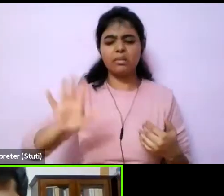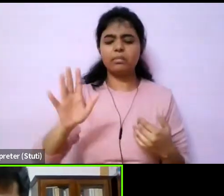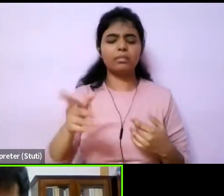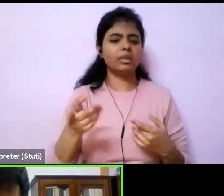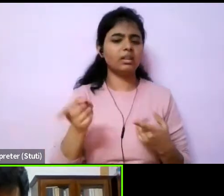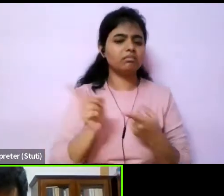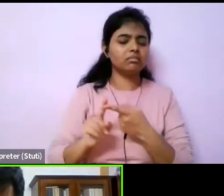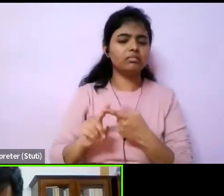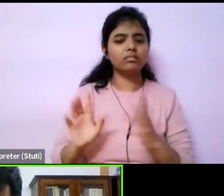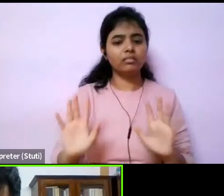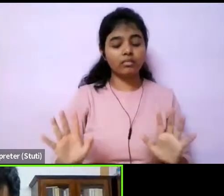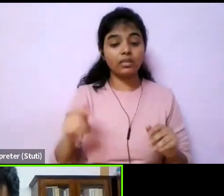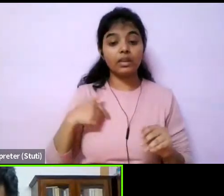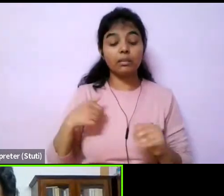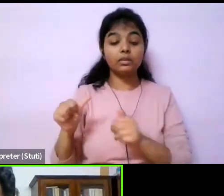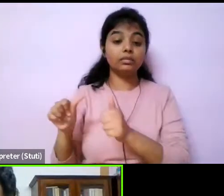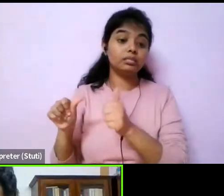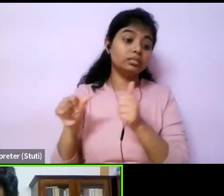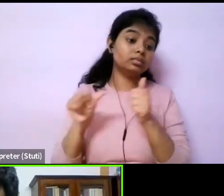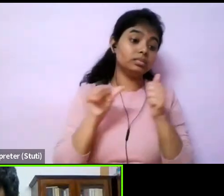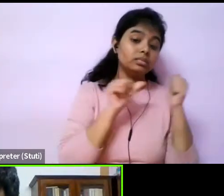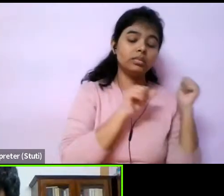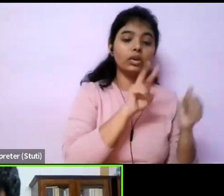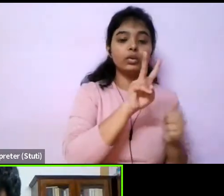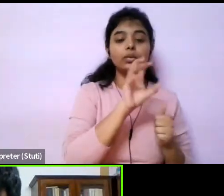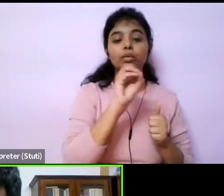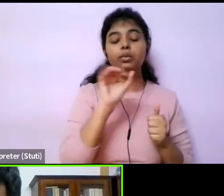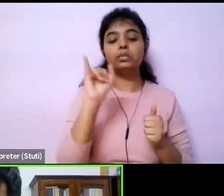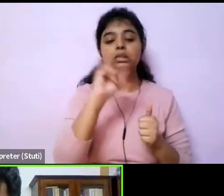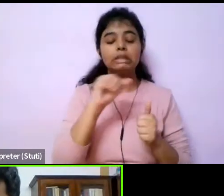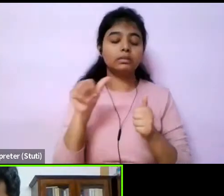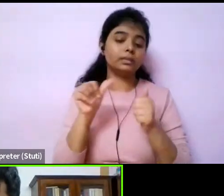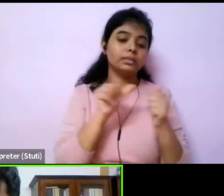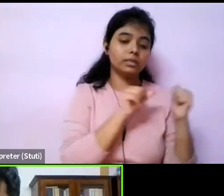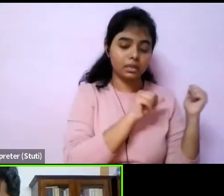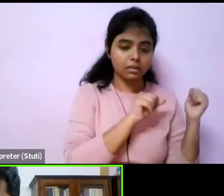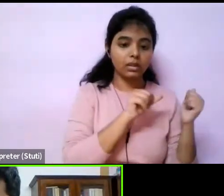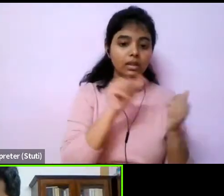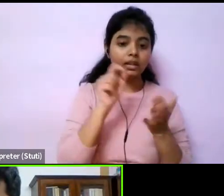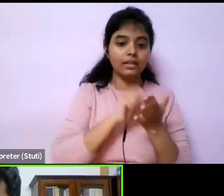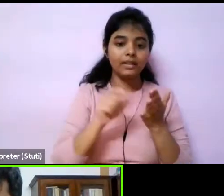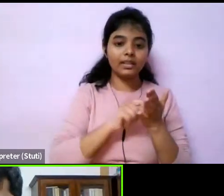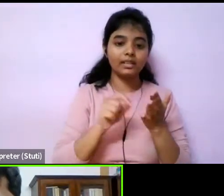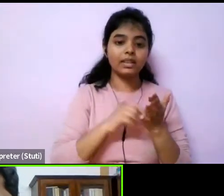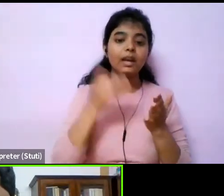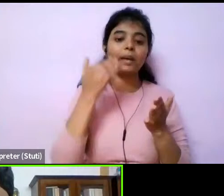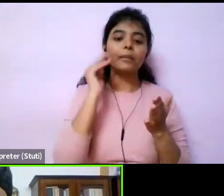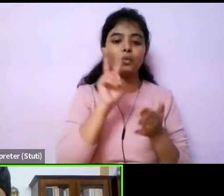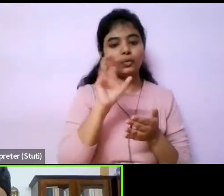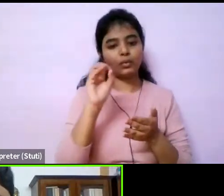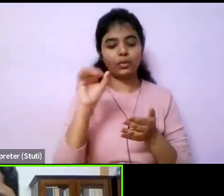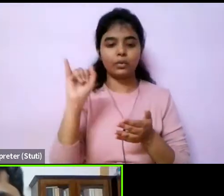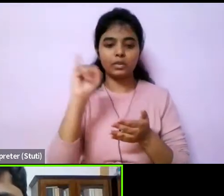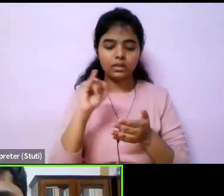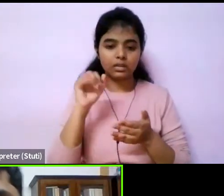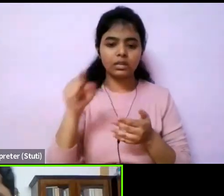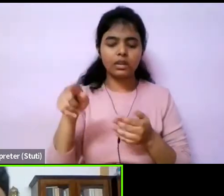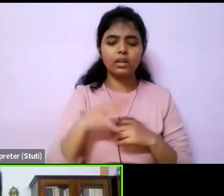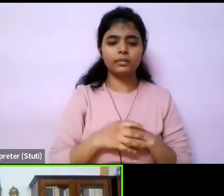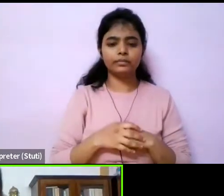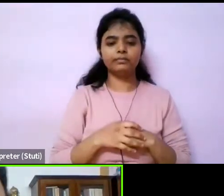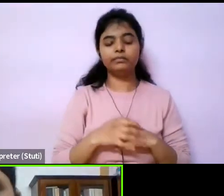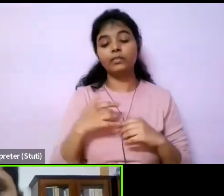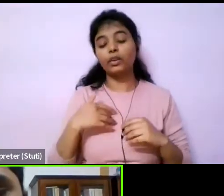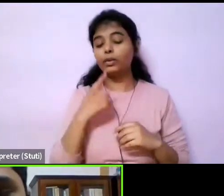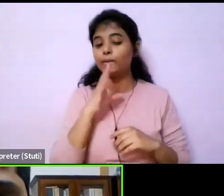this memoir goes back to 2006 when it was written. And frankly speaking, not much, one would say,